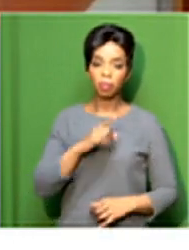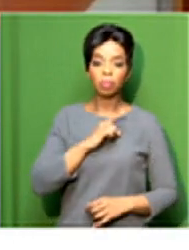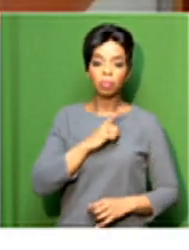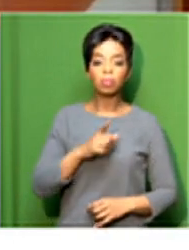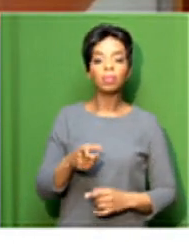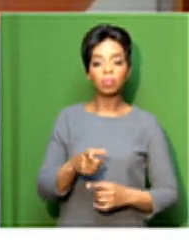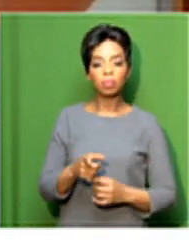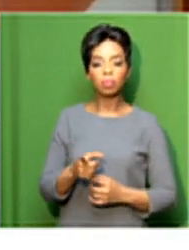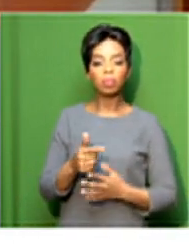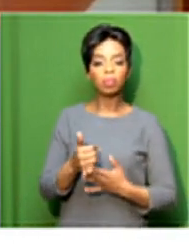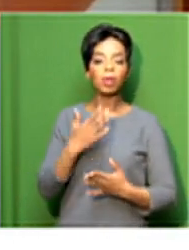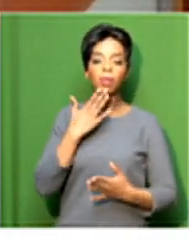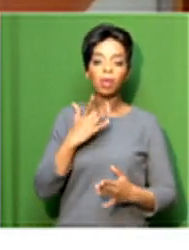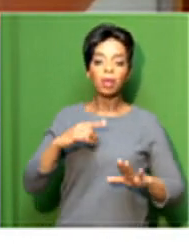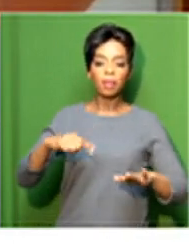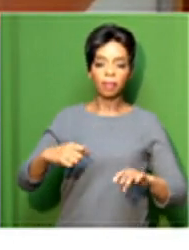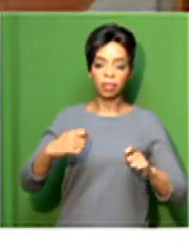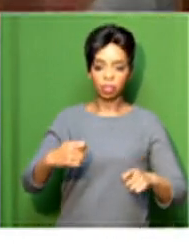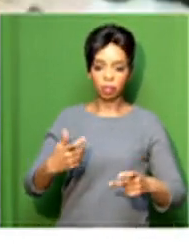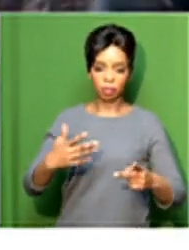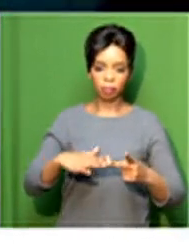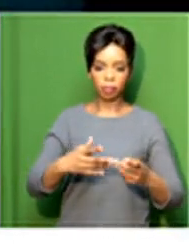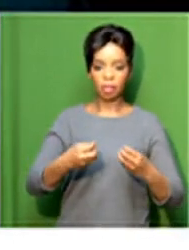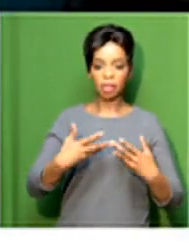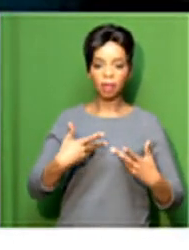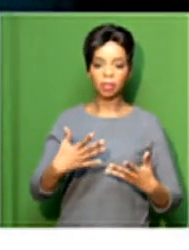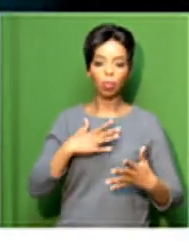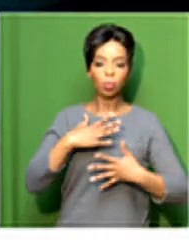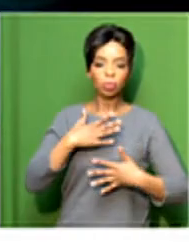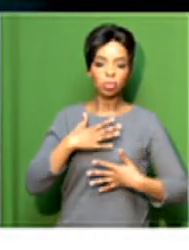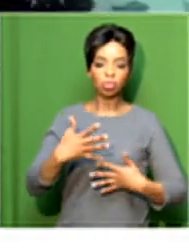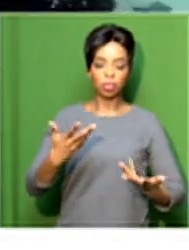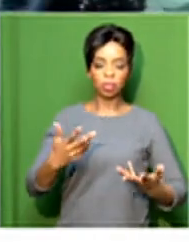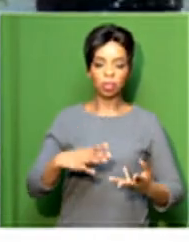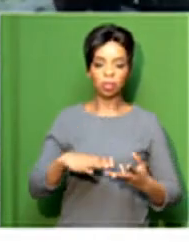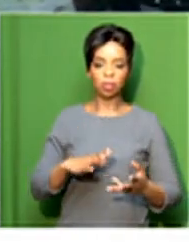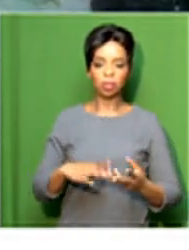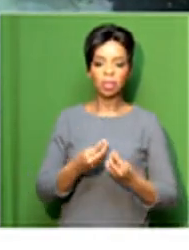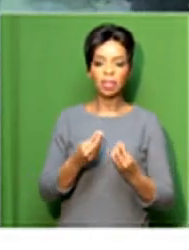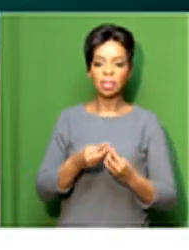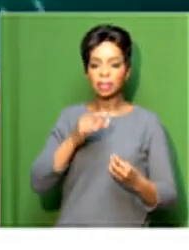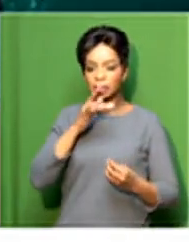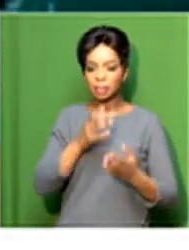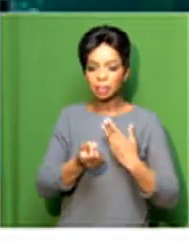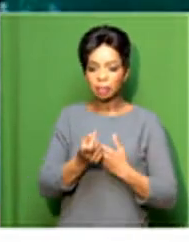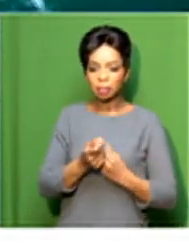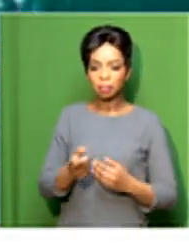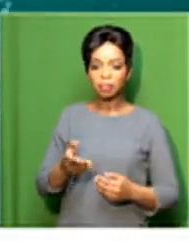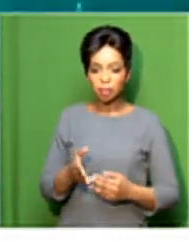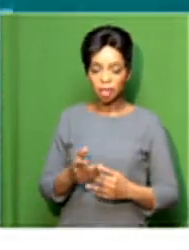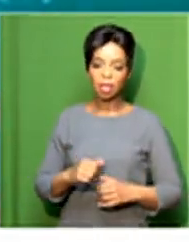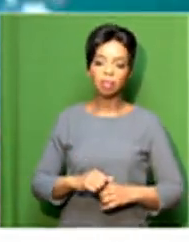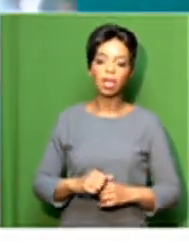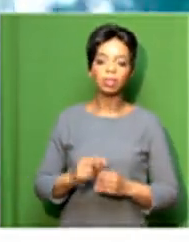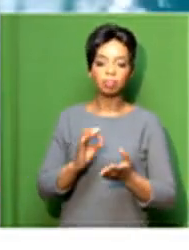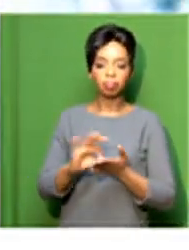for fishes. They give us oxygen. They absorb carbon. And what's happening around the world